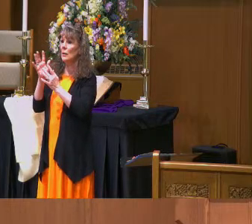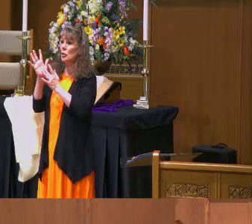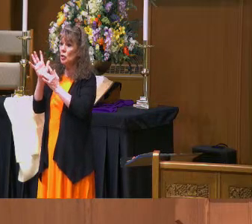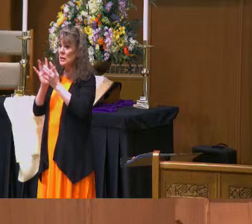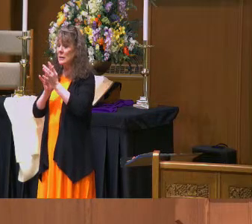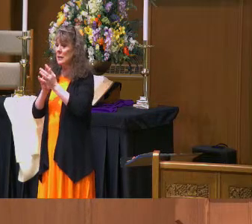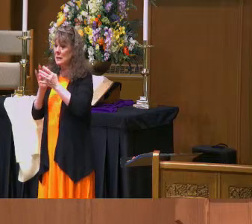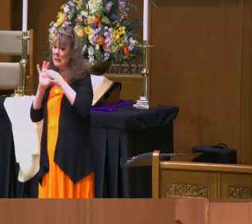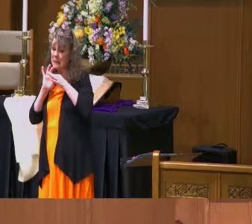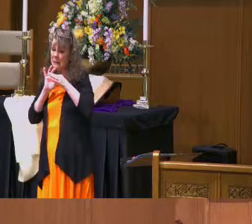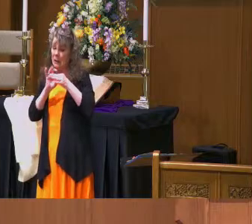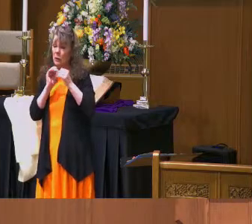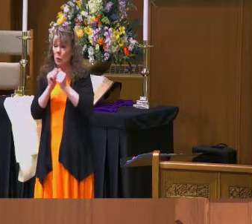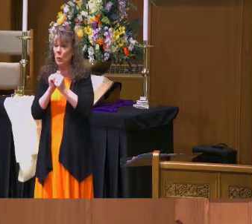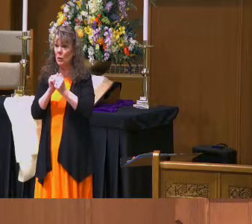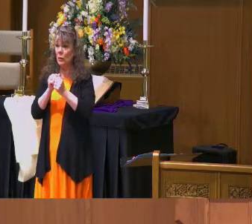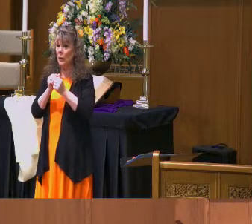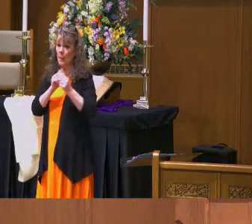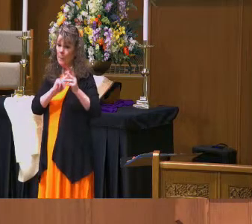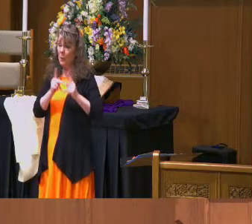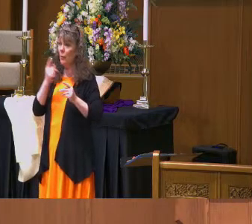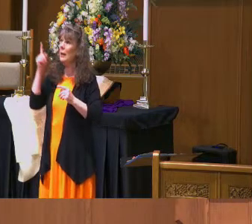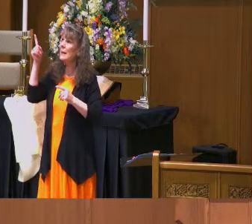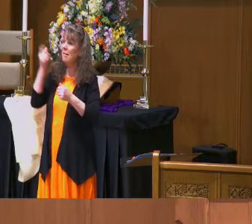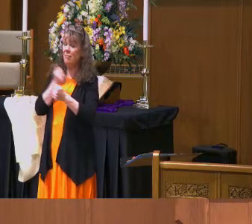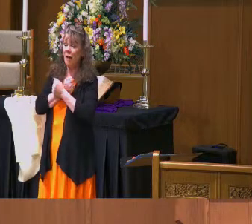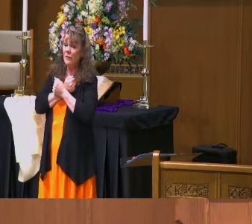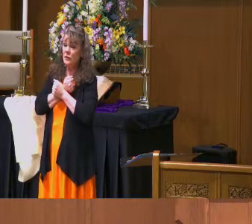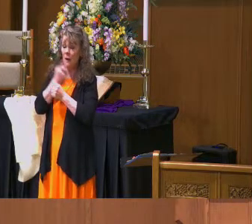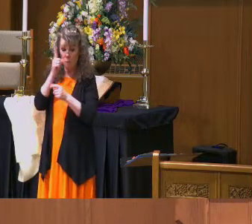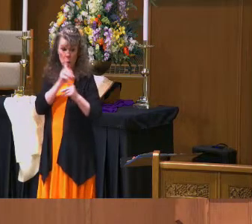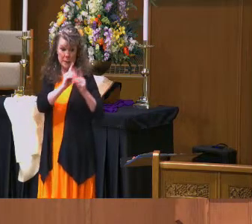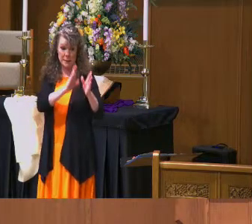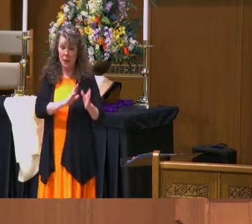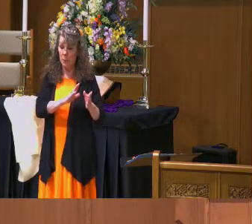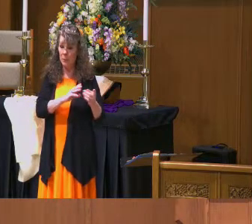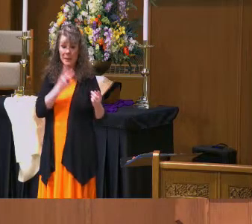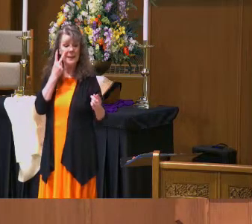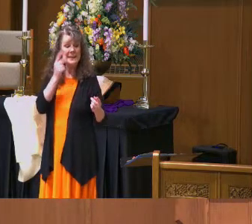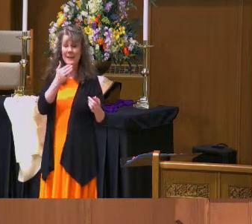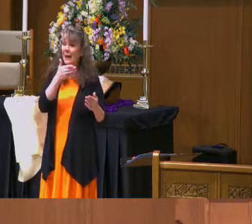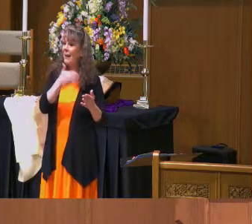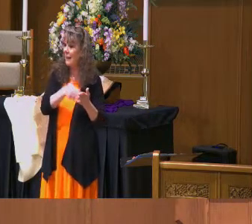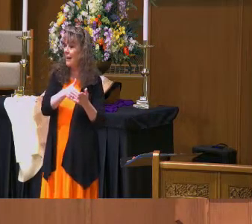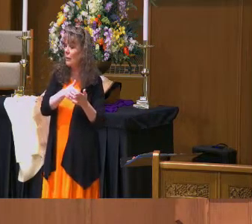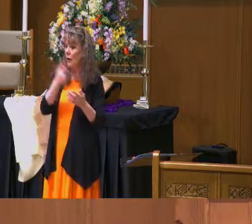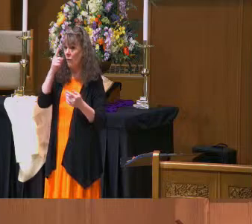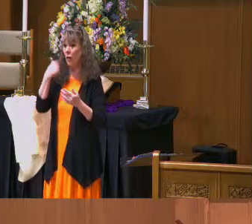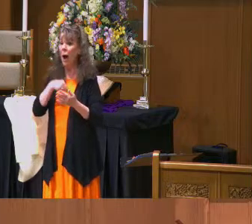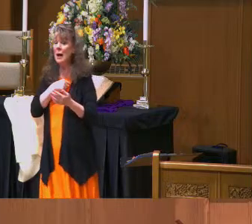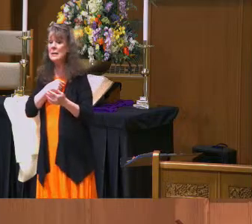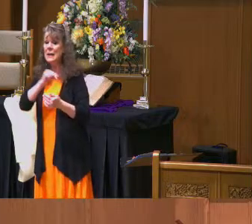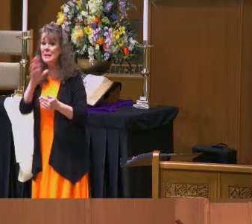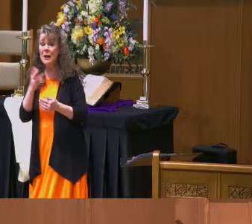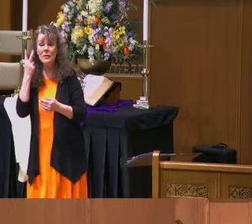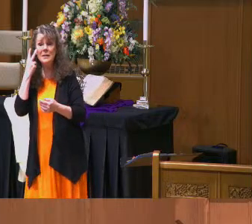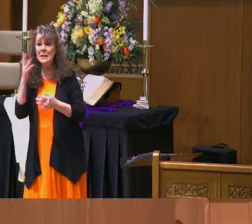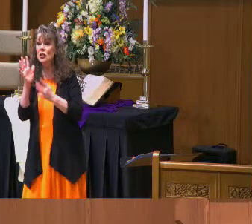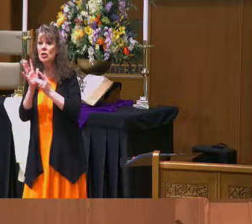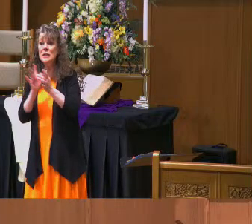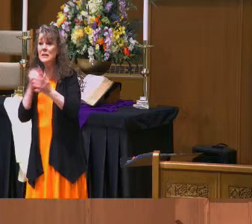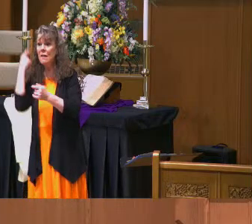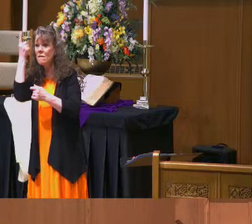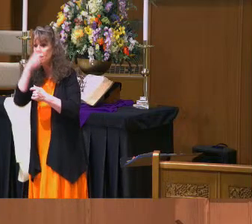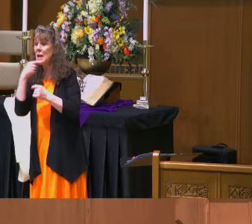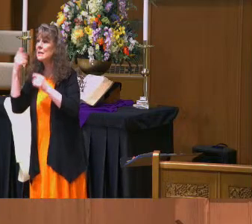he loves. For the disciples, they would get to see him again. For those of us who have never seen Jesus